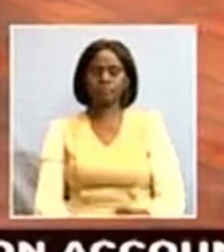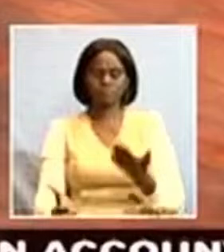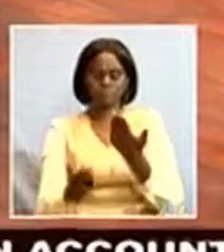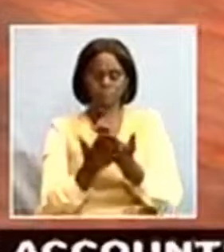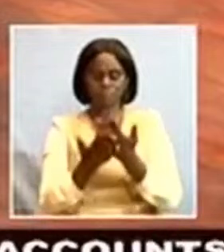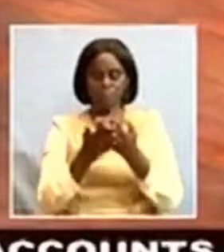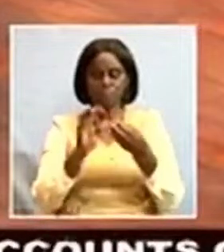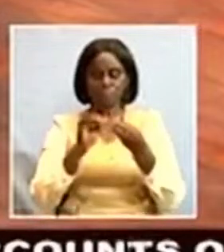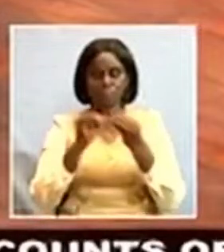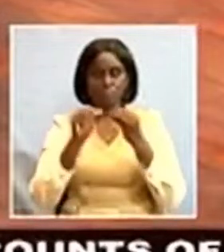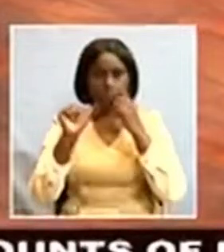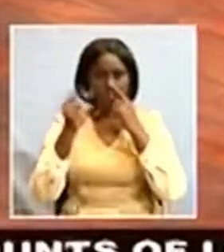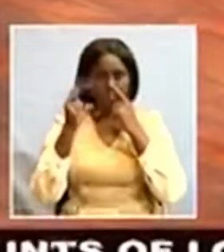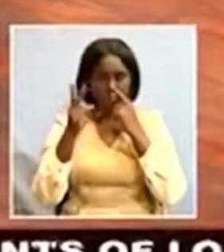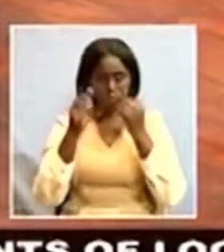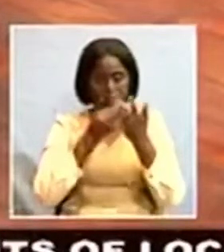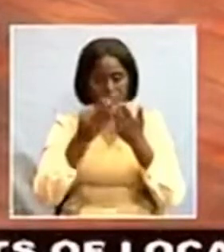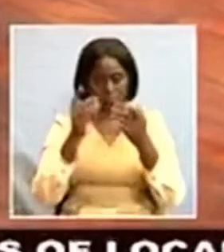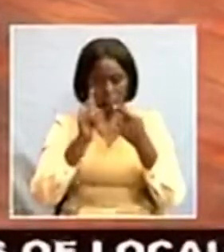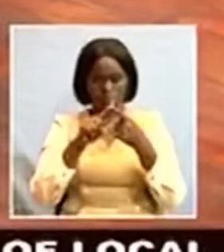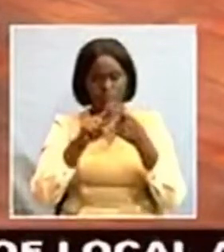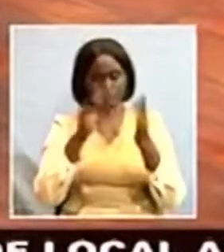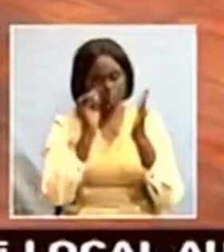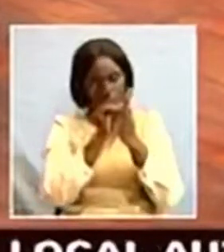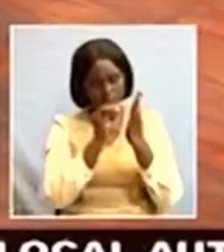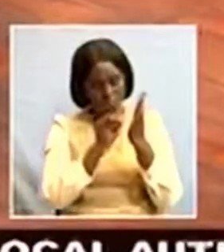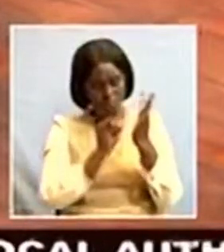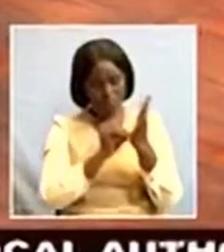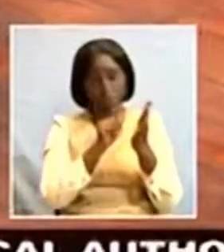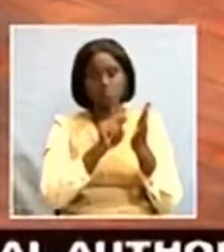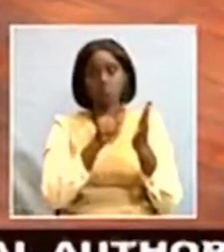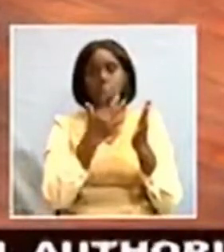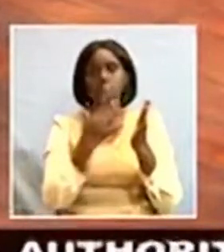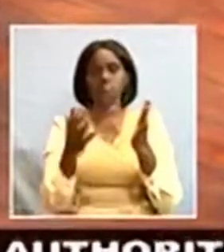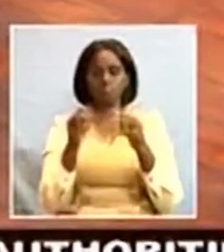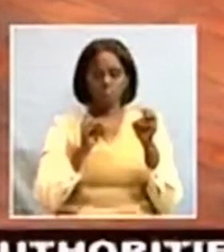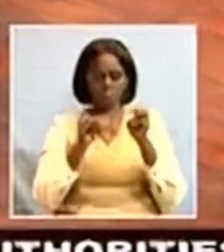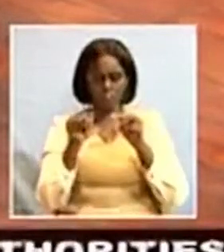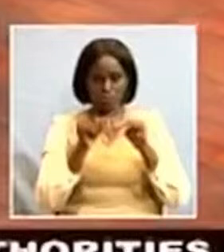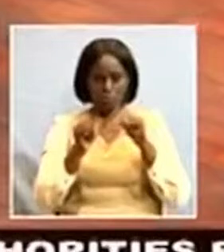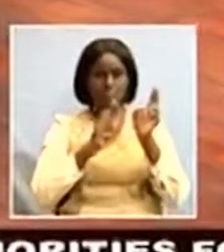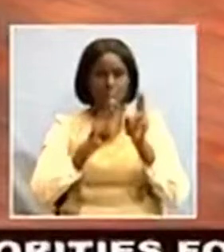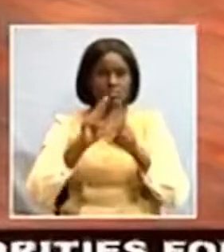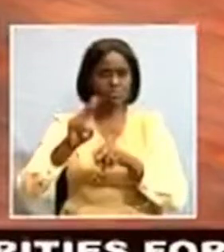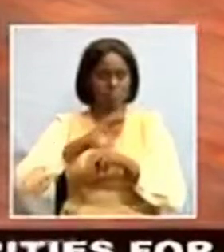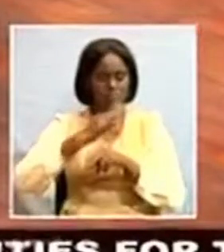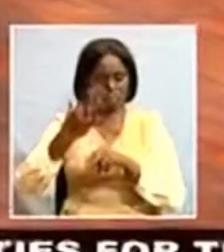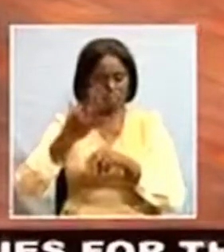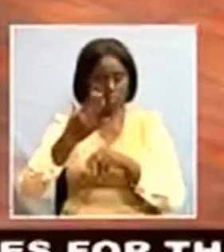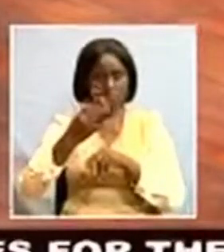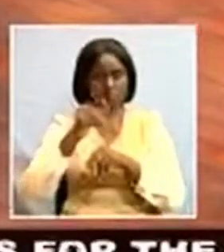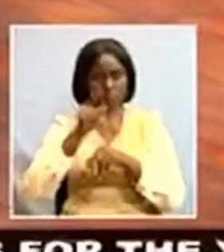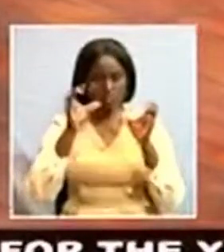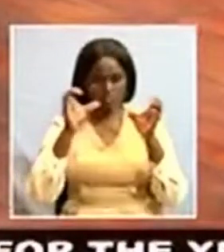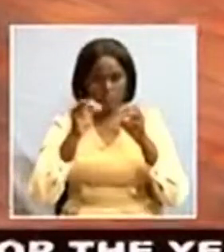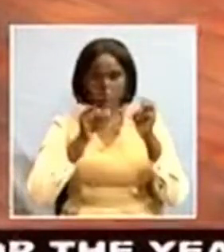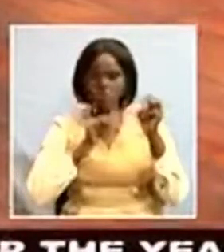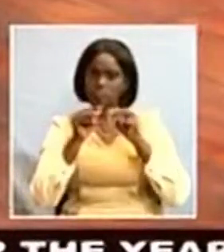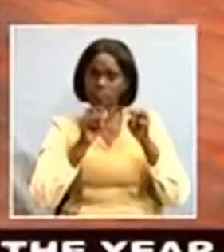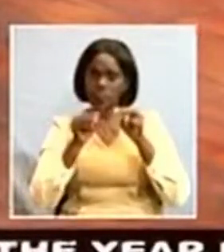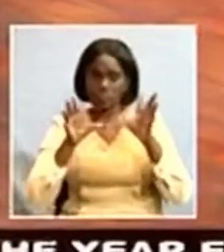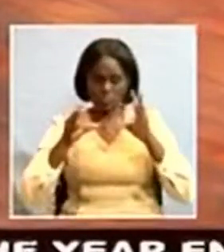Appendix 13, failure to inscribe assets. Management response: the council